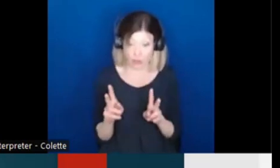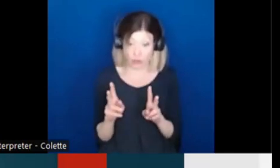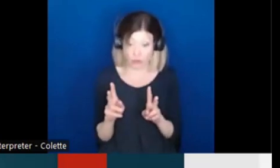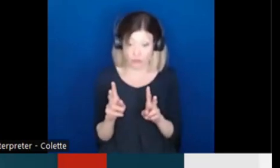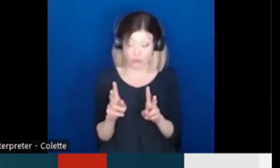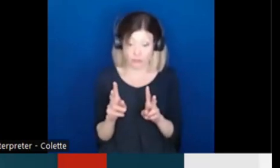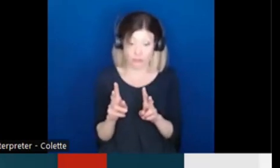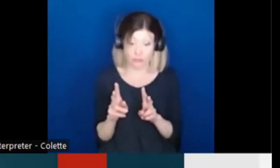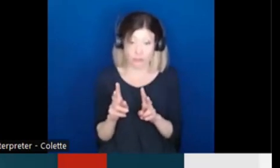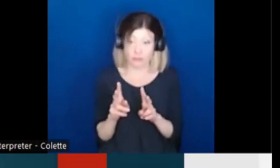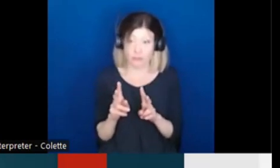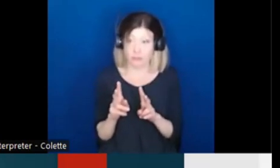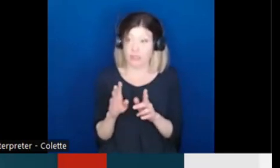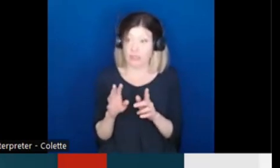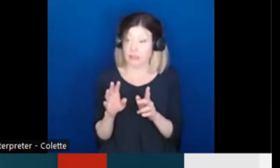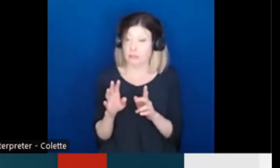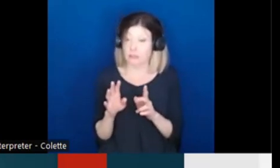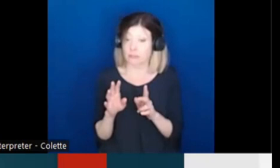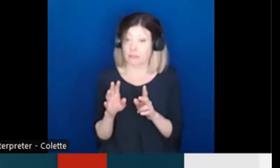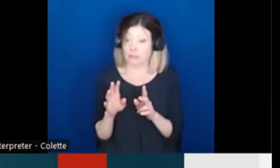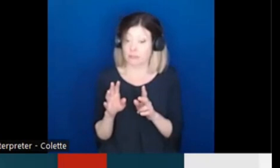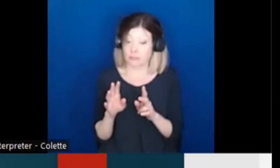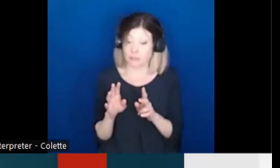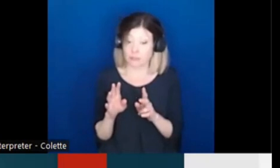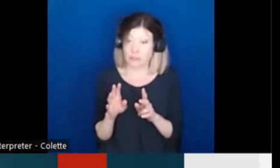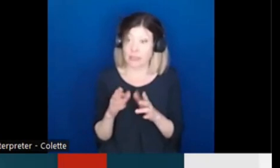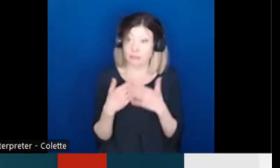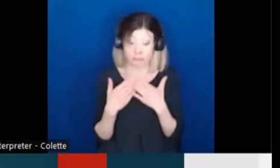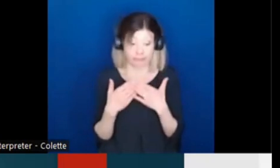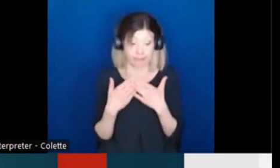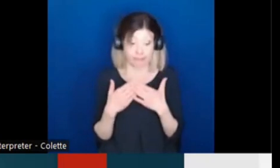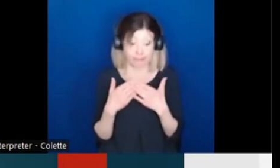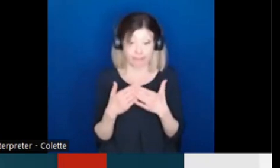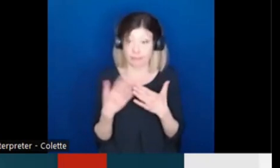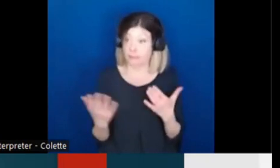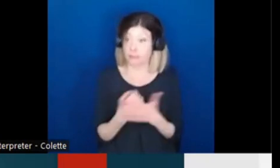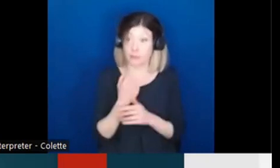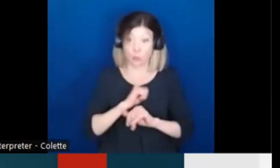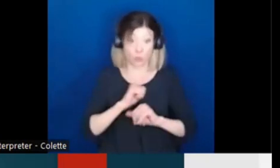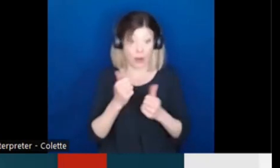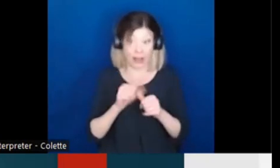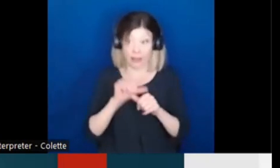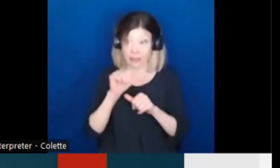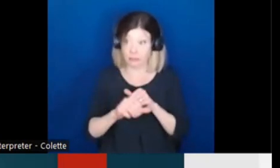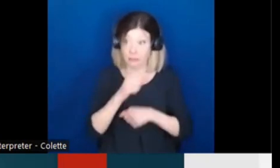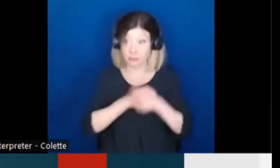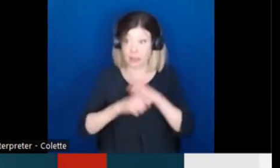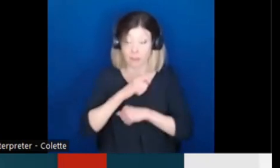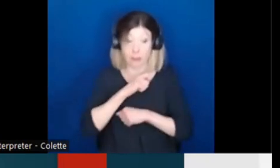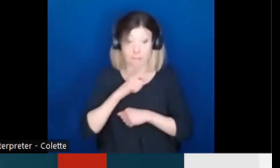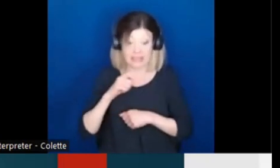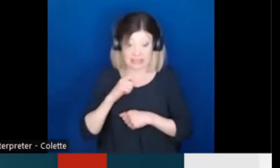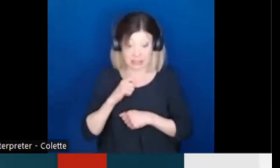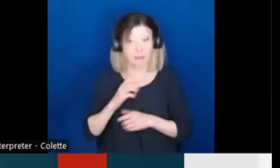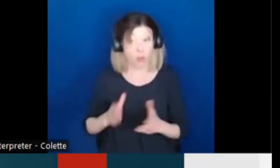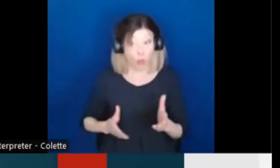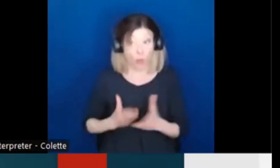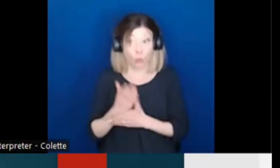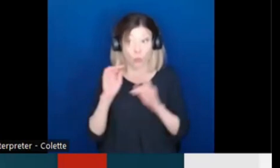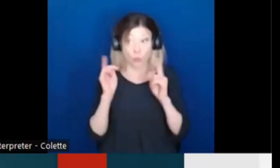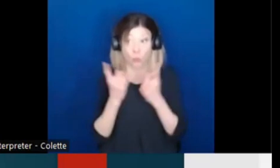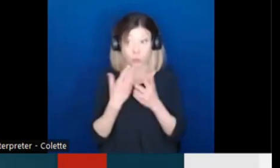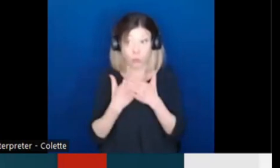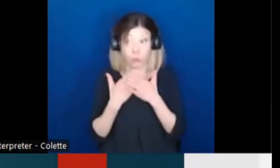well there, became a minister. I mean, he would have struggled financially, but he managed, worked really